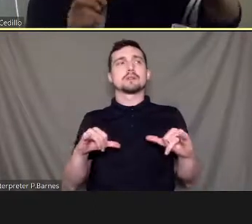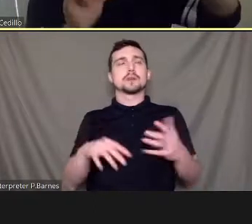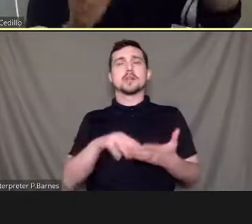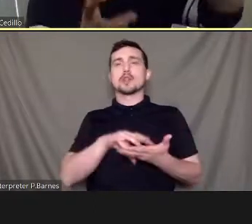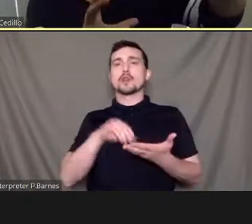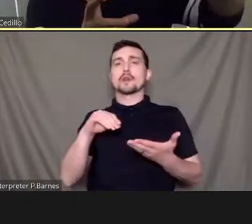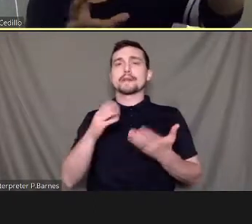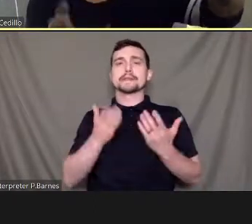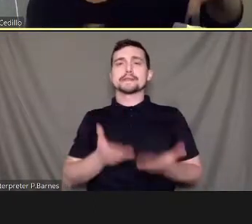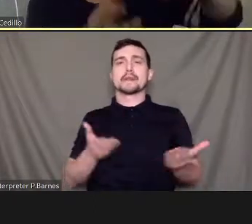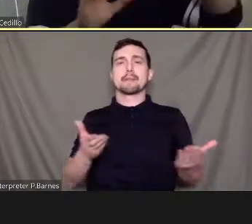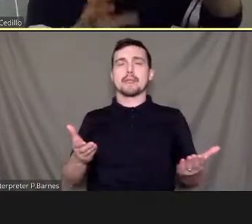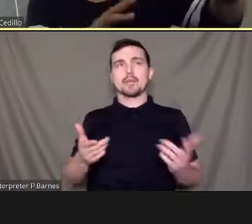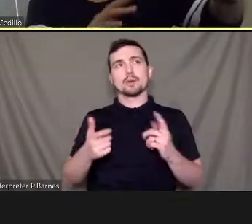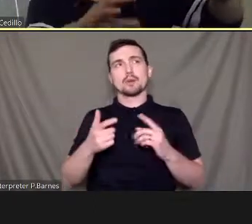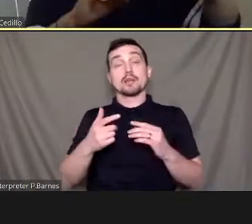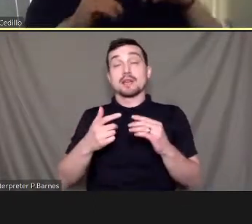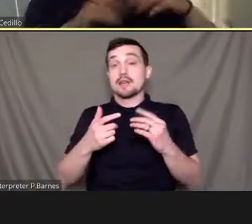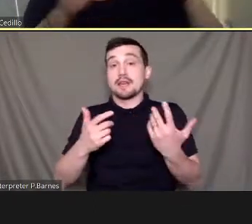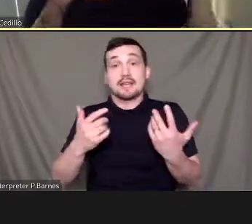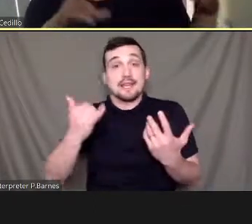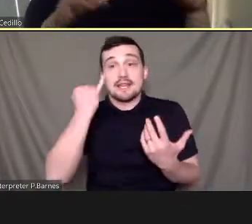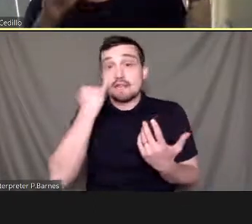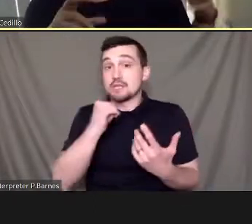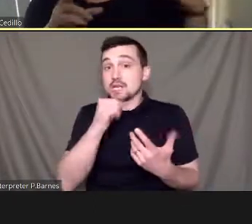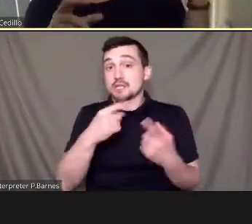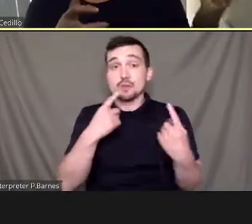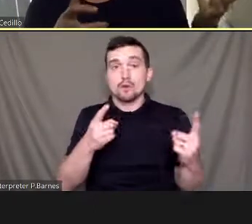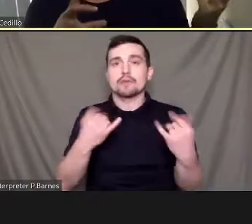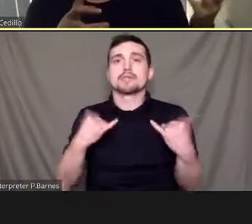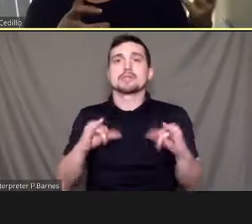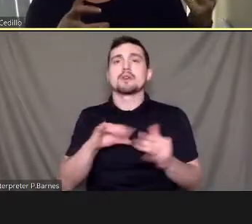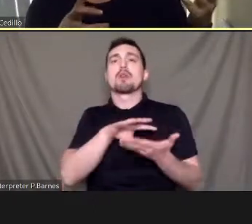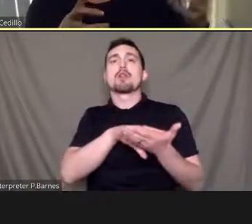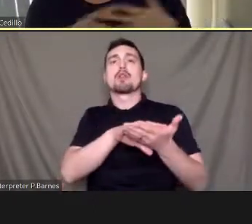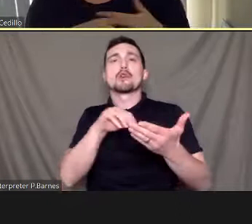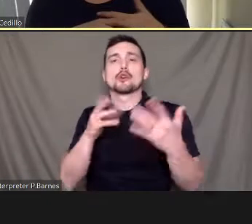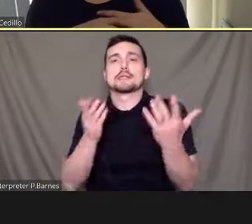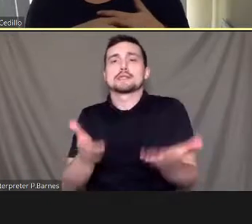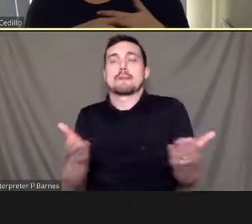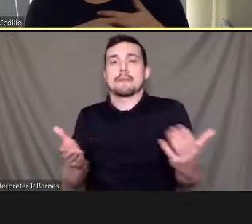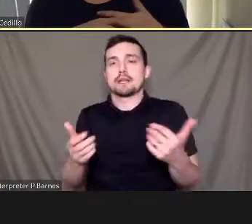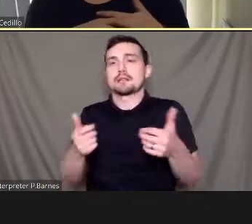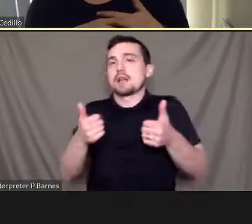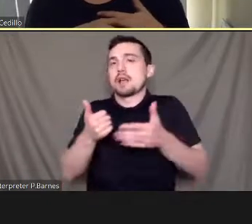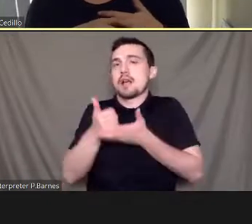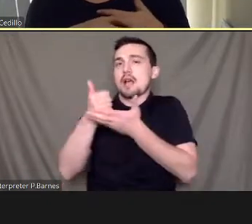for that specific moment, right? So helping students